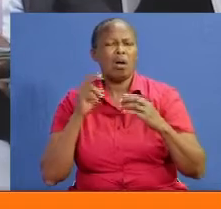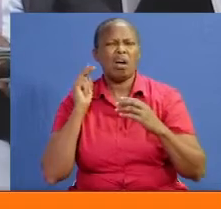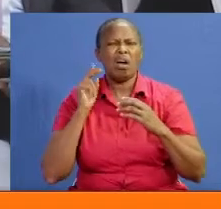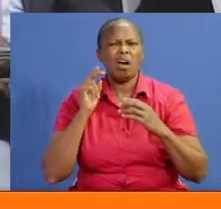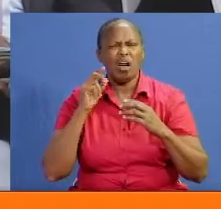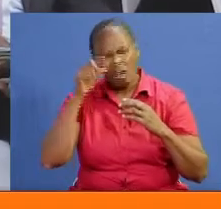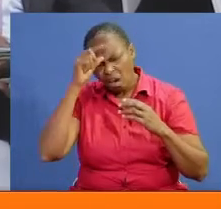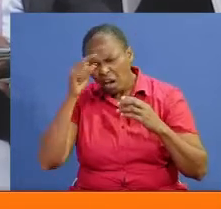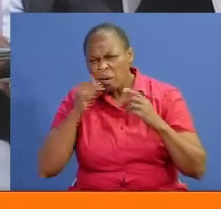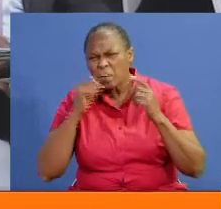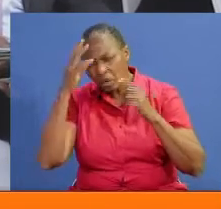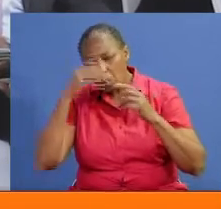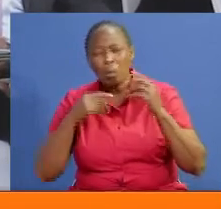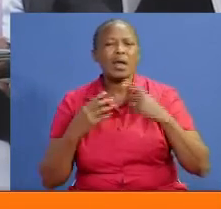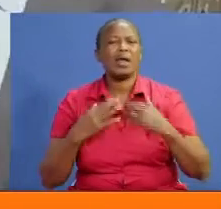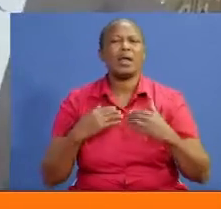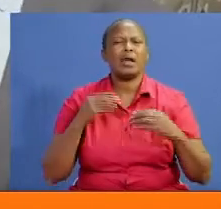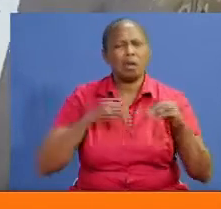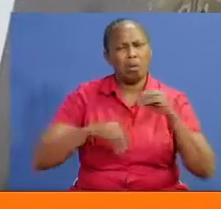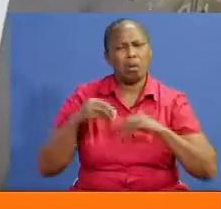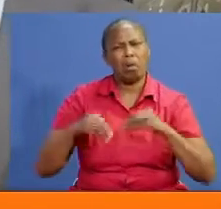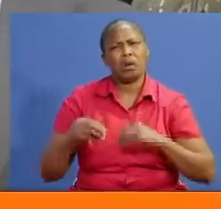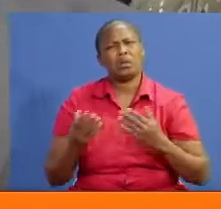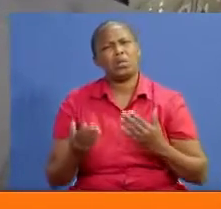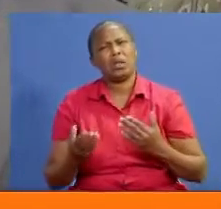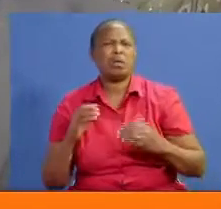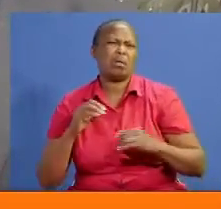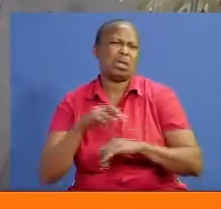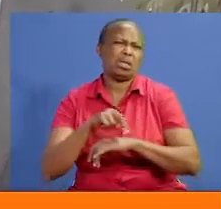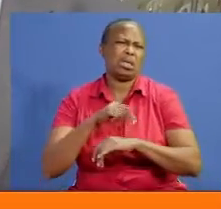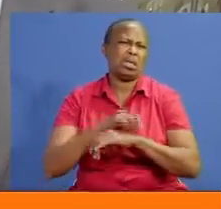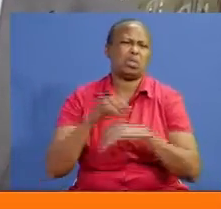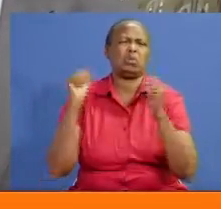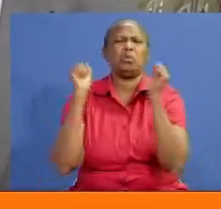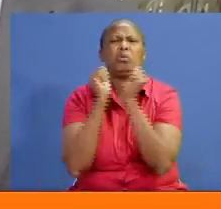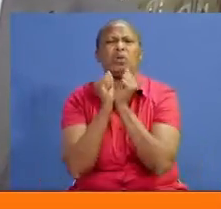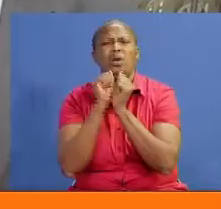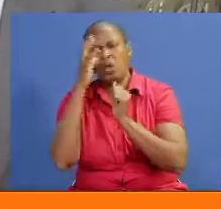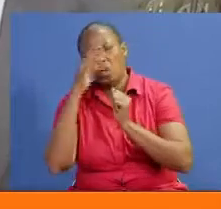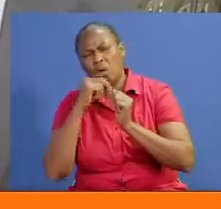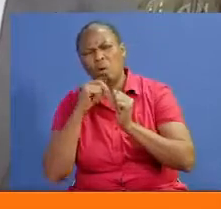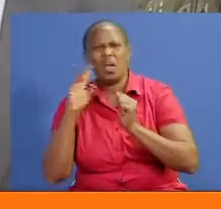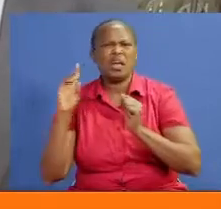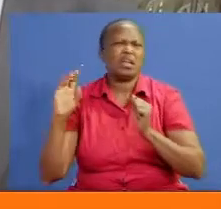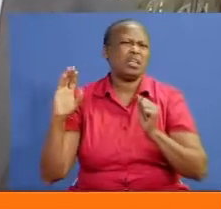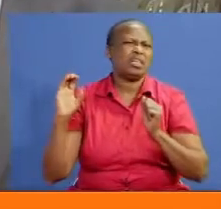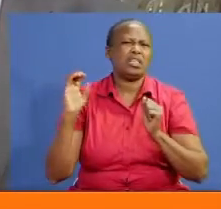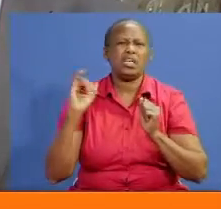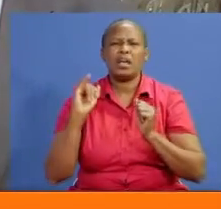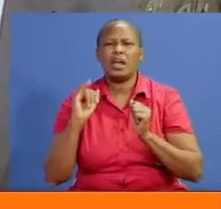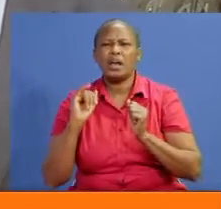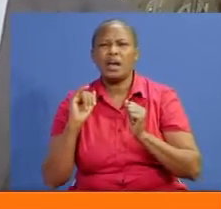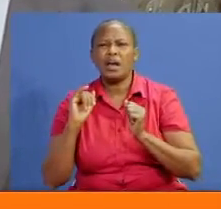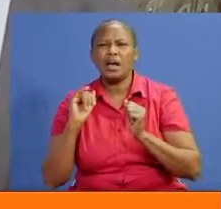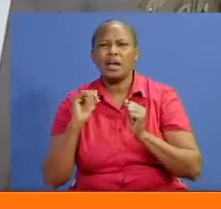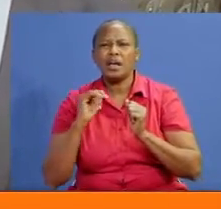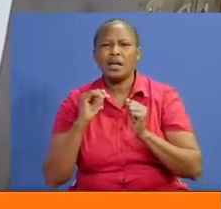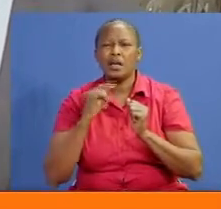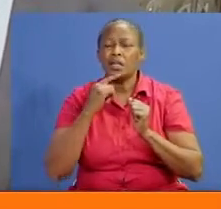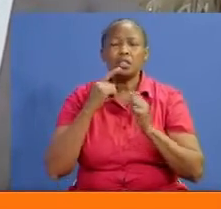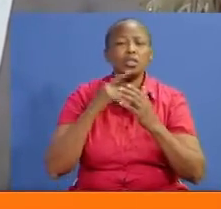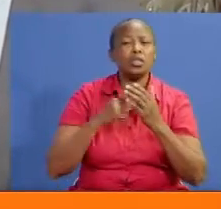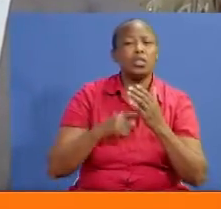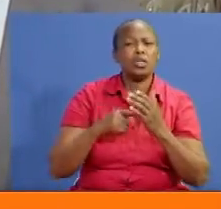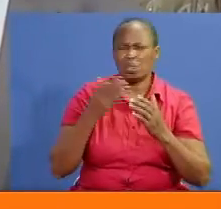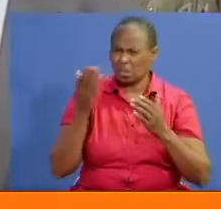who again is the state of arrest. Manake tumeelezewa na Director of Public Prosecution kwamba